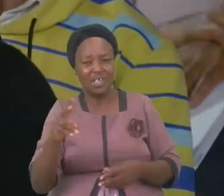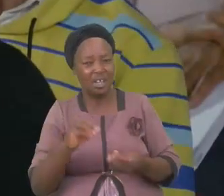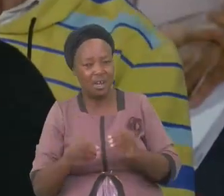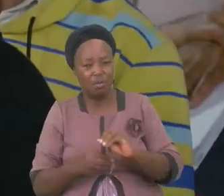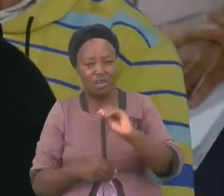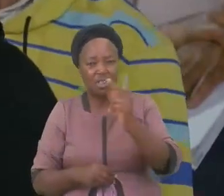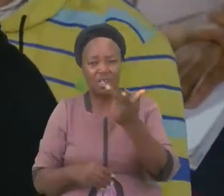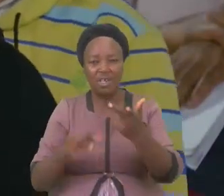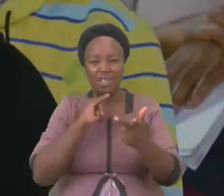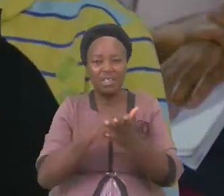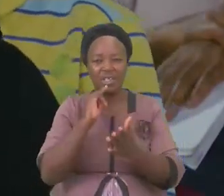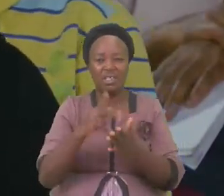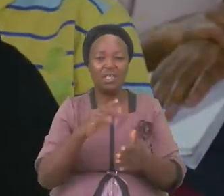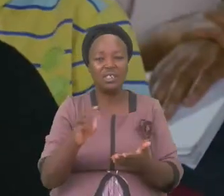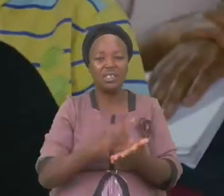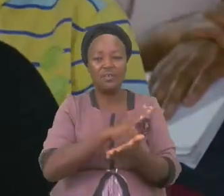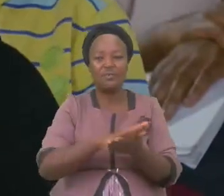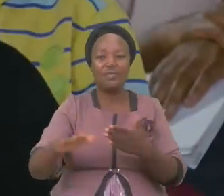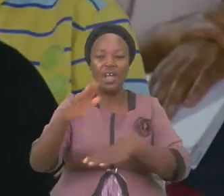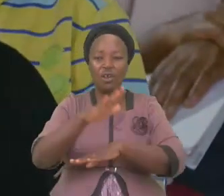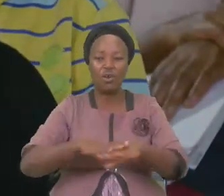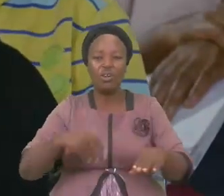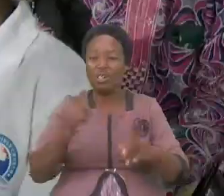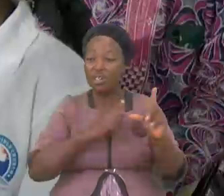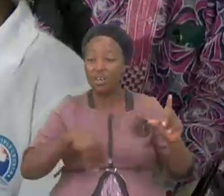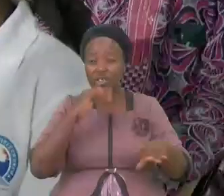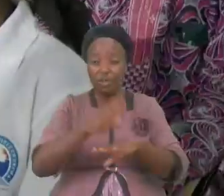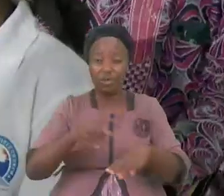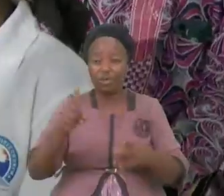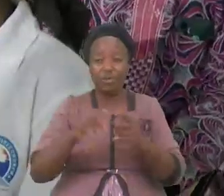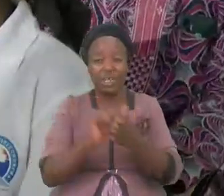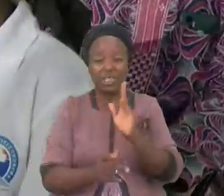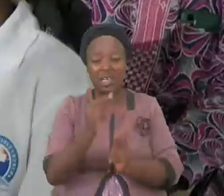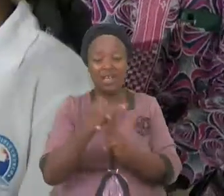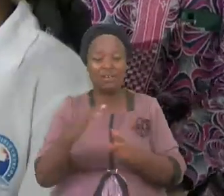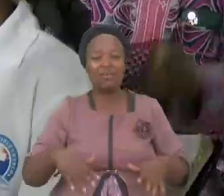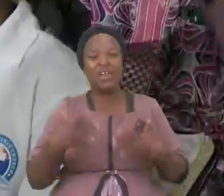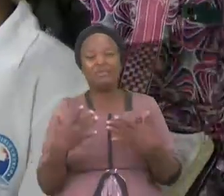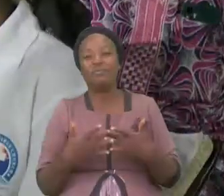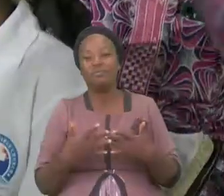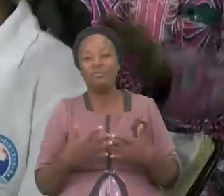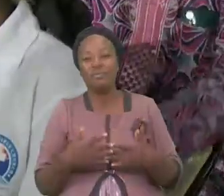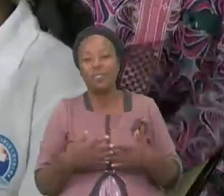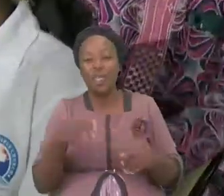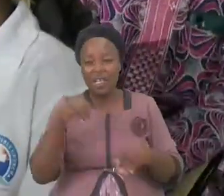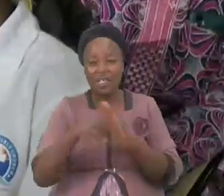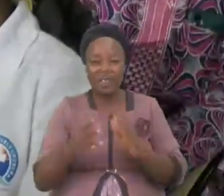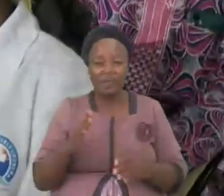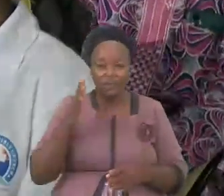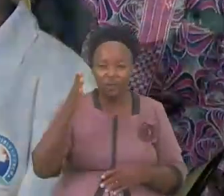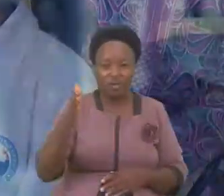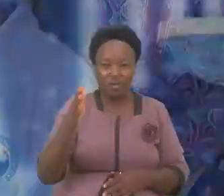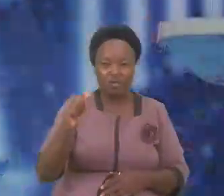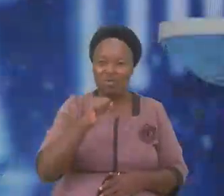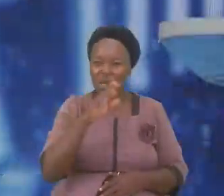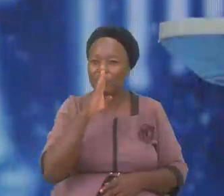you to that kind of life. In the future, you'll not be like you are today. Next year, you'll